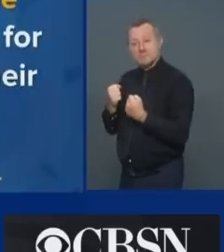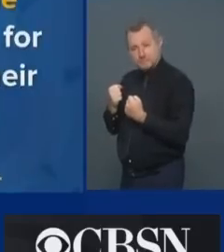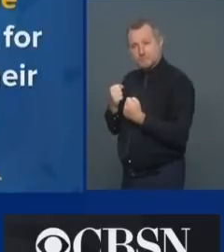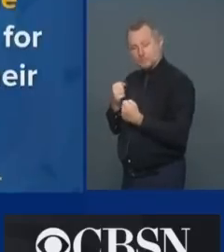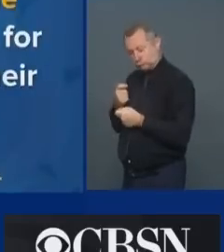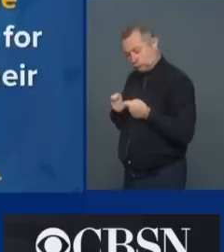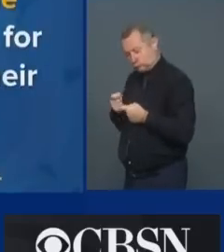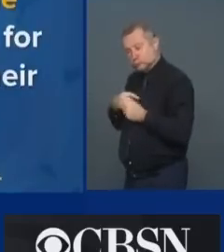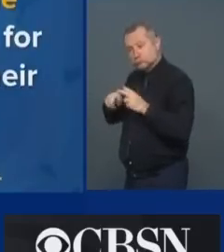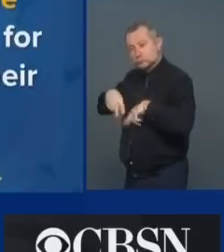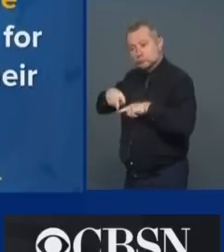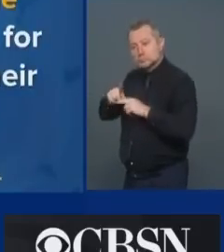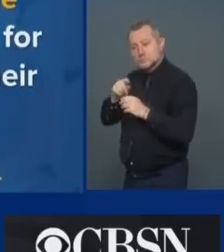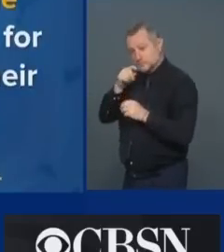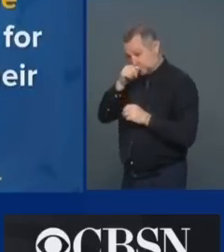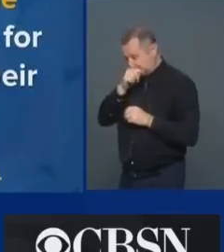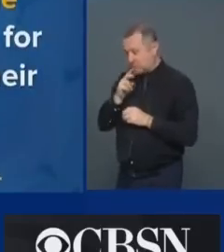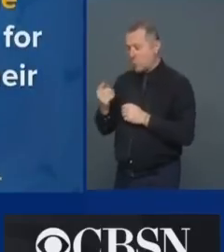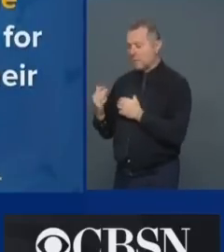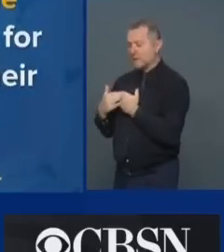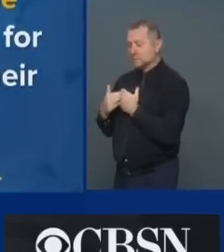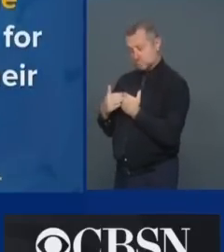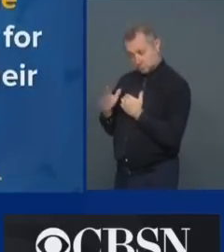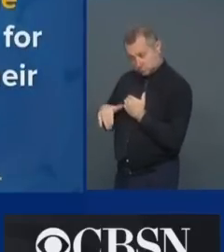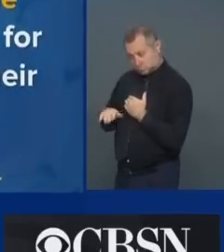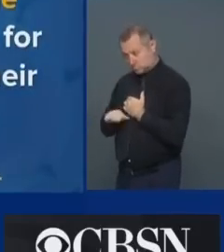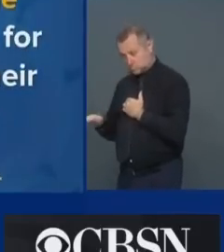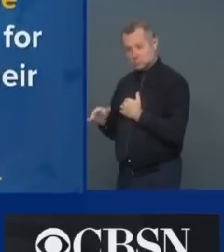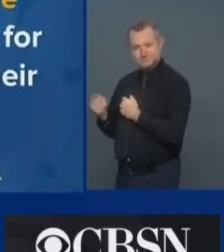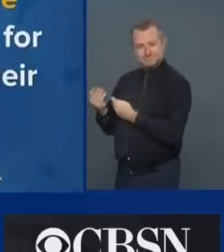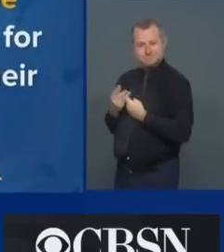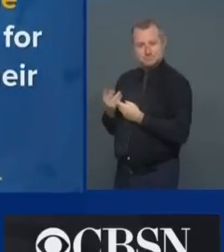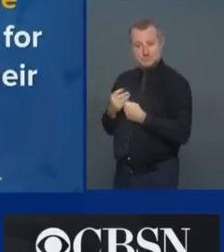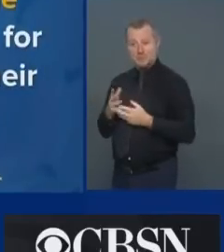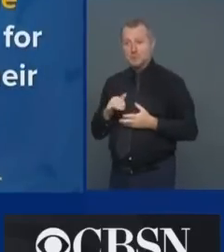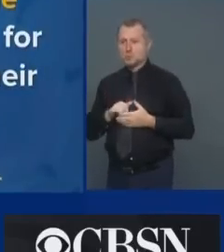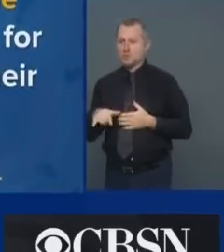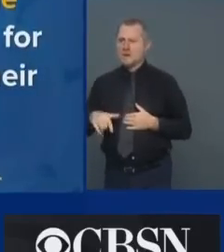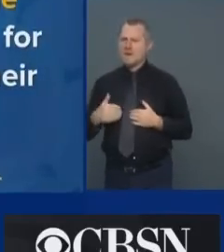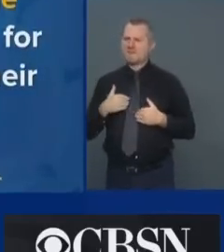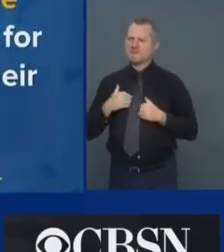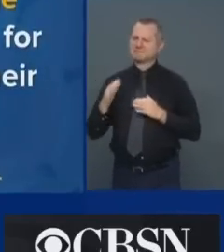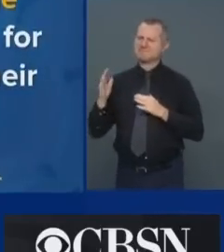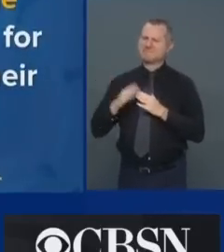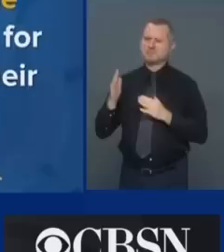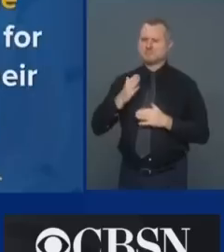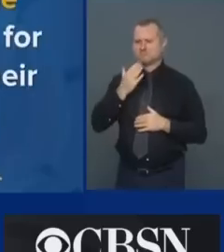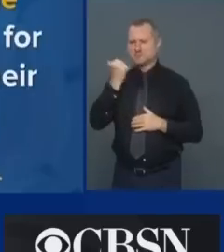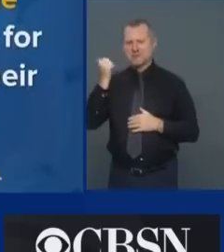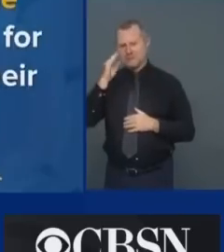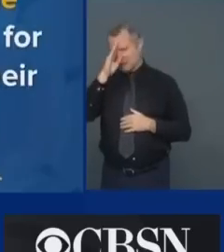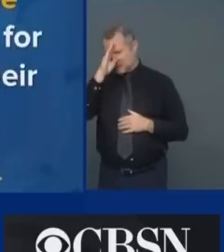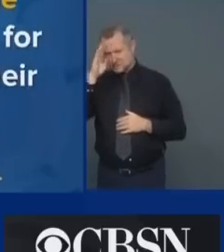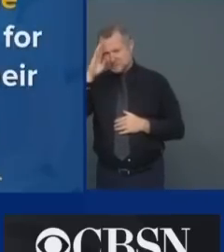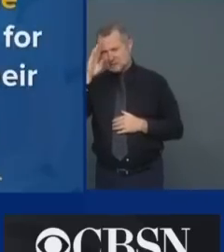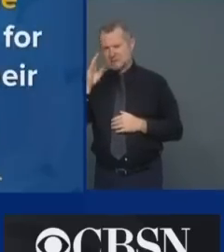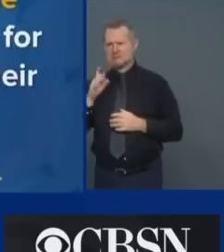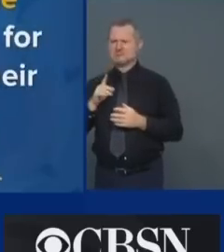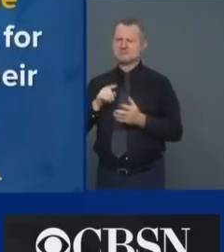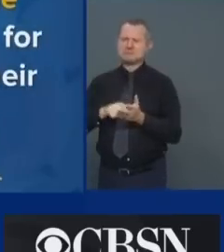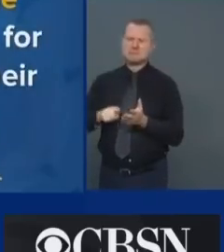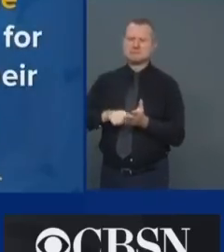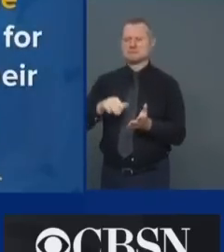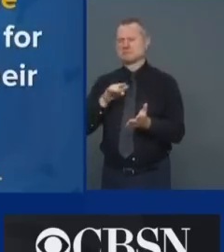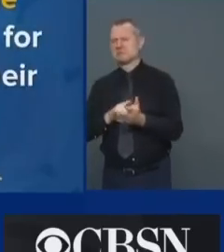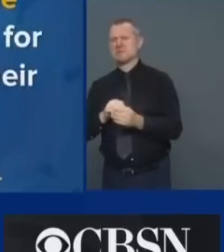best hospitals and research facilities on the globe in this state. We're going to put together a group for them